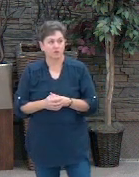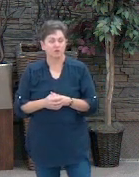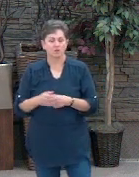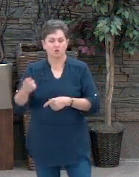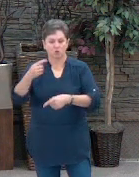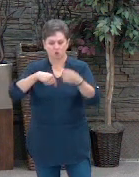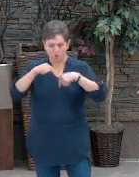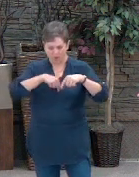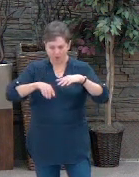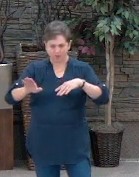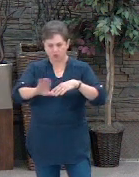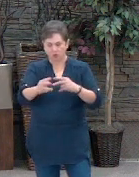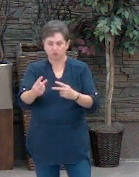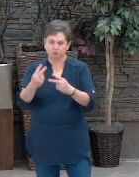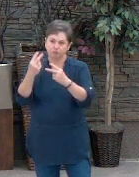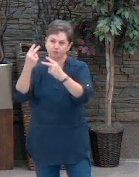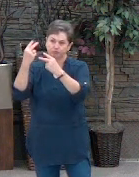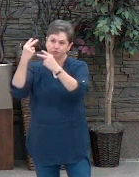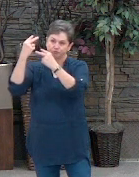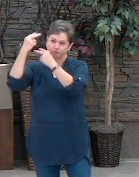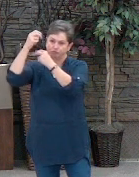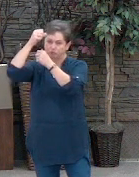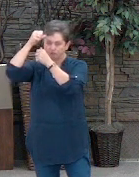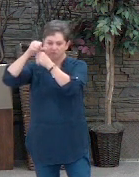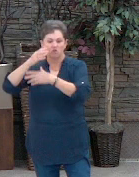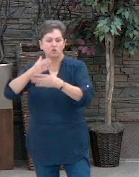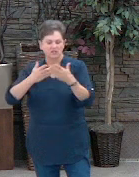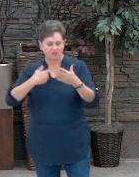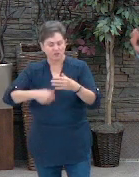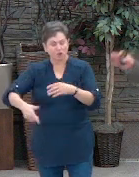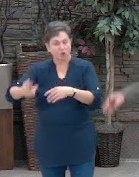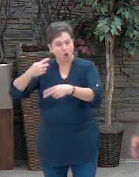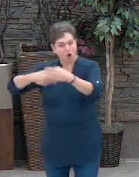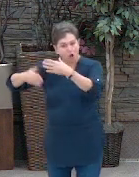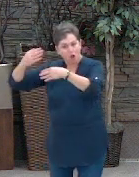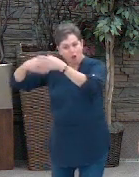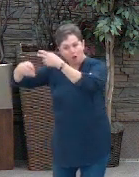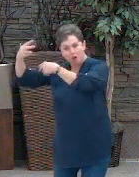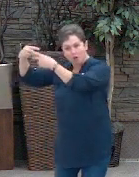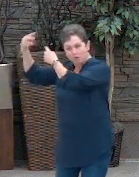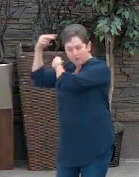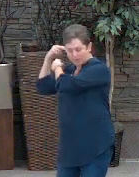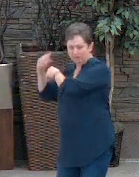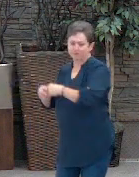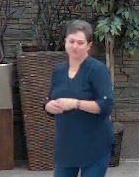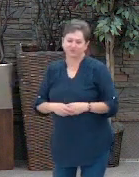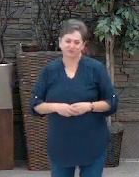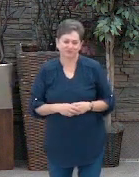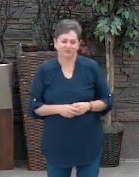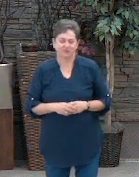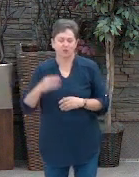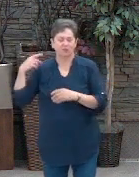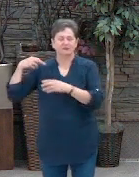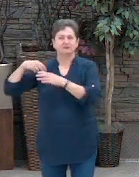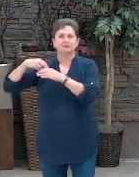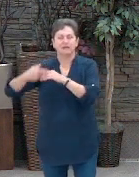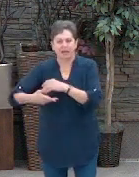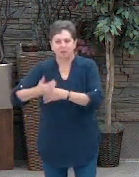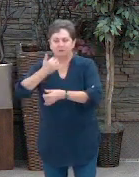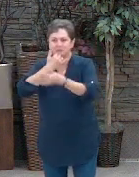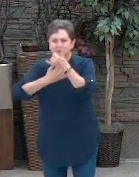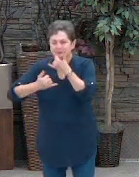go back in your memory. For some of us, it's a long way back. We stumble, we fall,